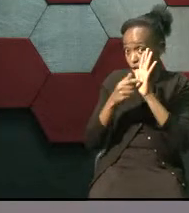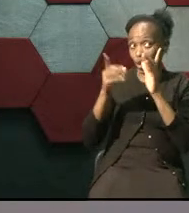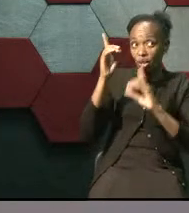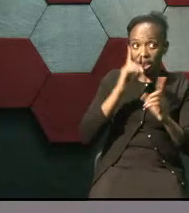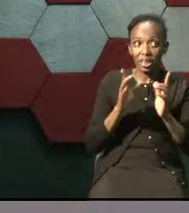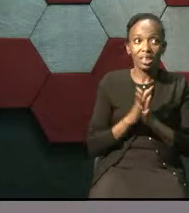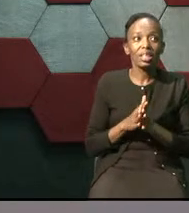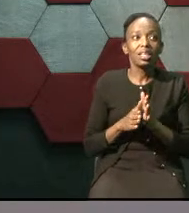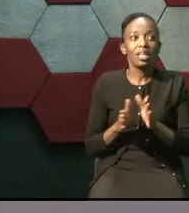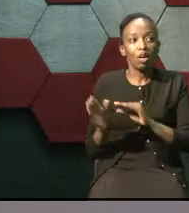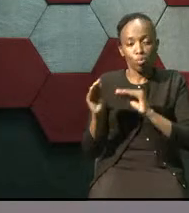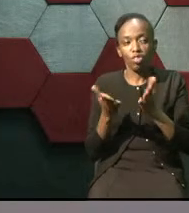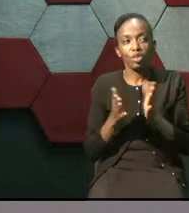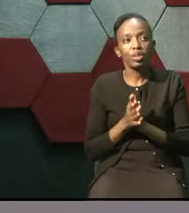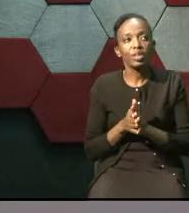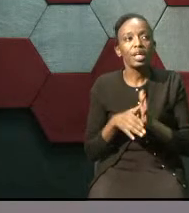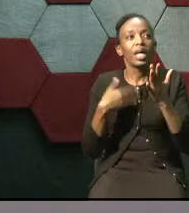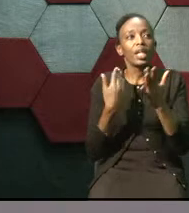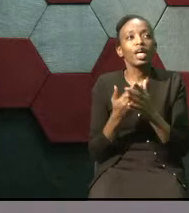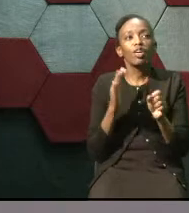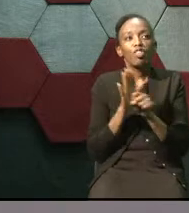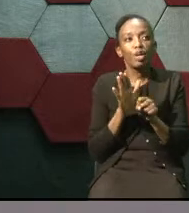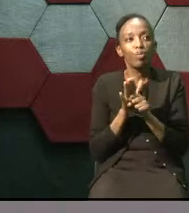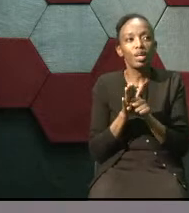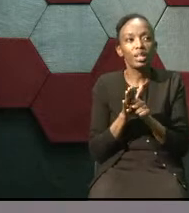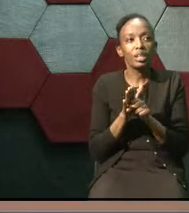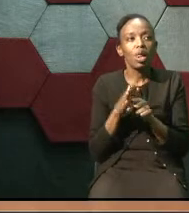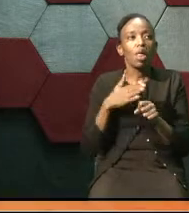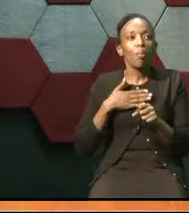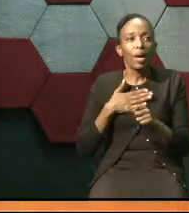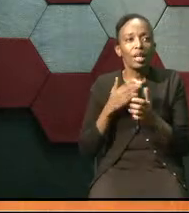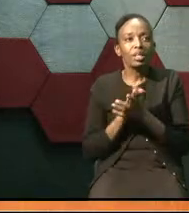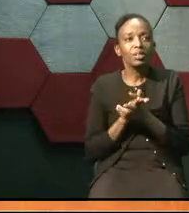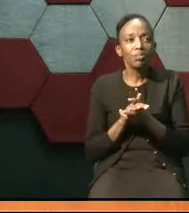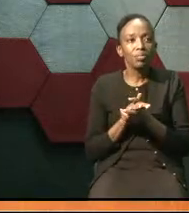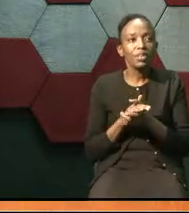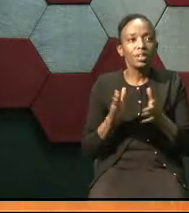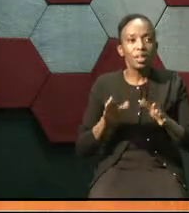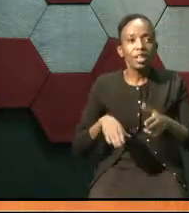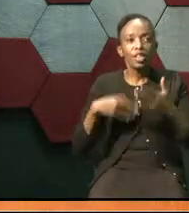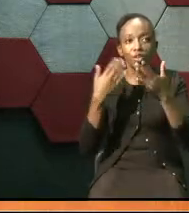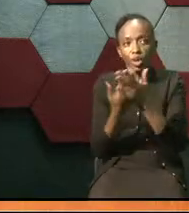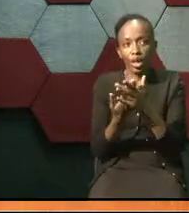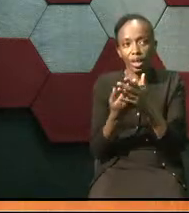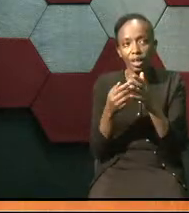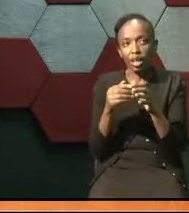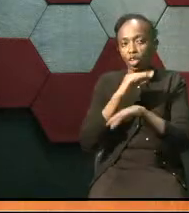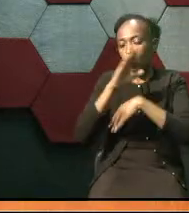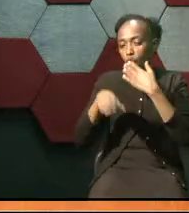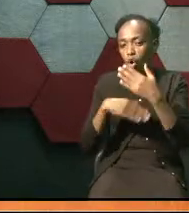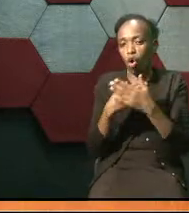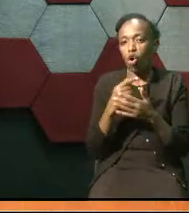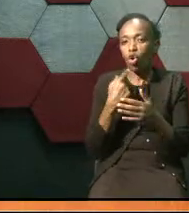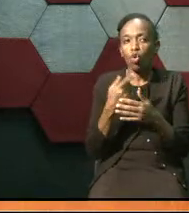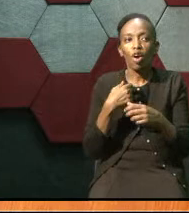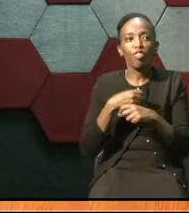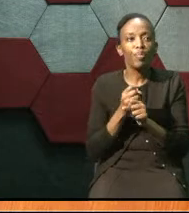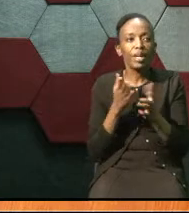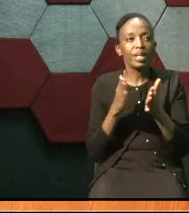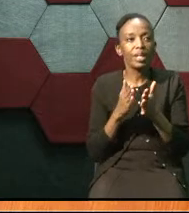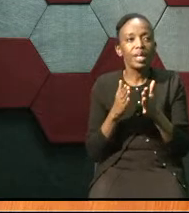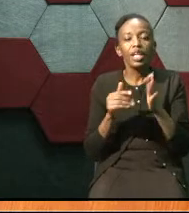okay. All right, over to you, Lois. Thank you very much. So mine is to give thanks to everybody who has made